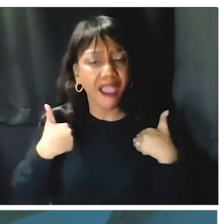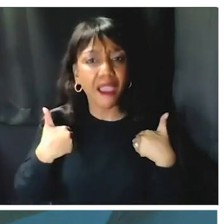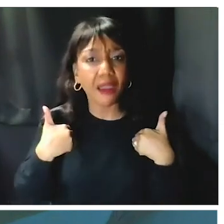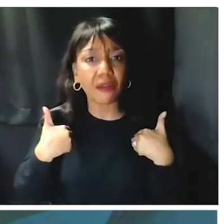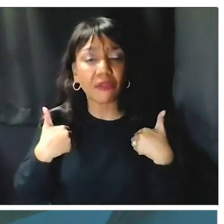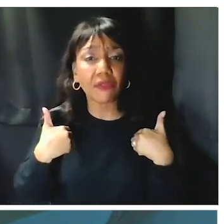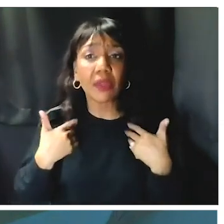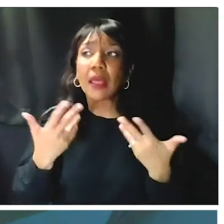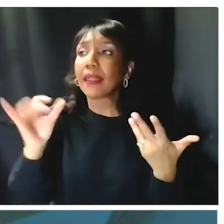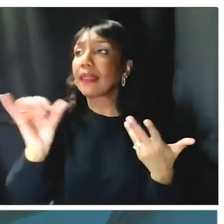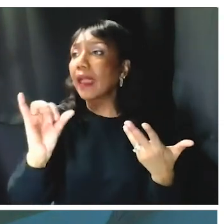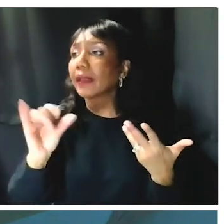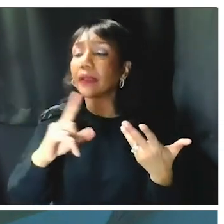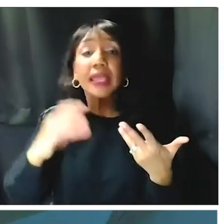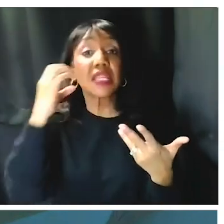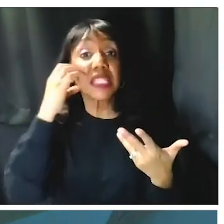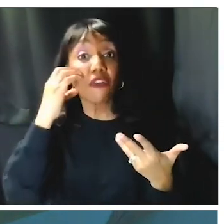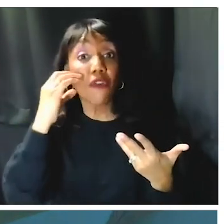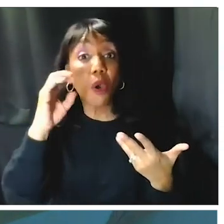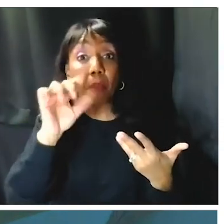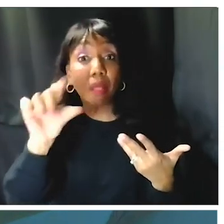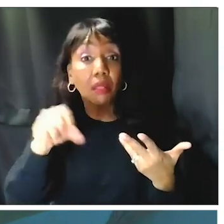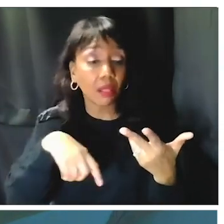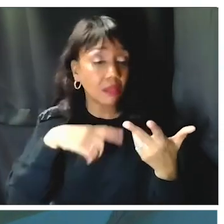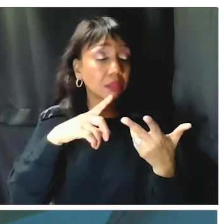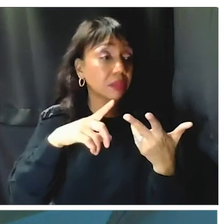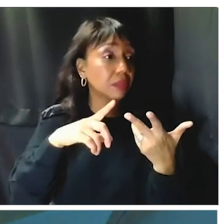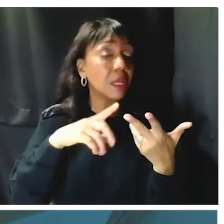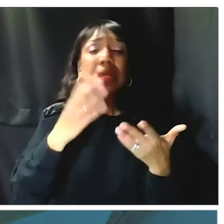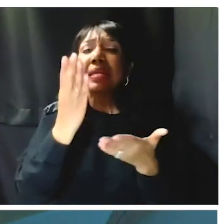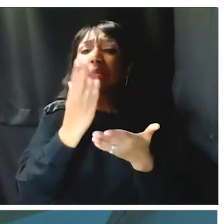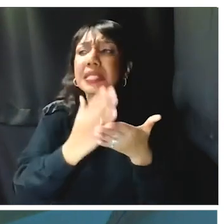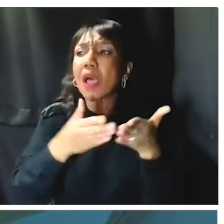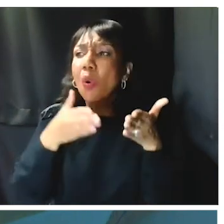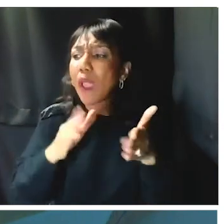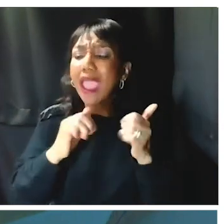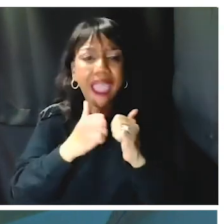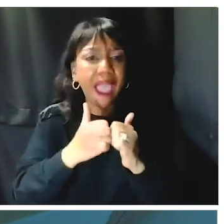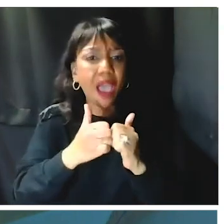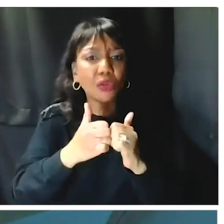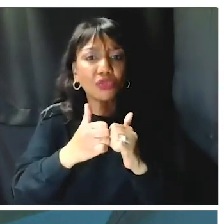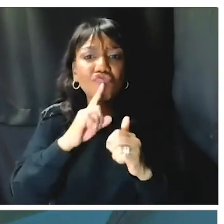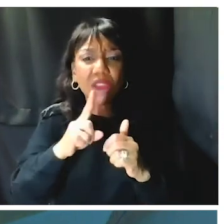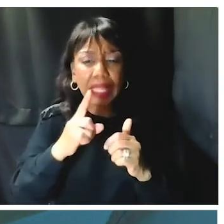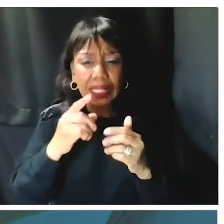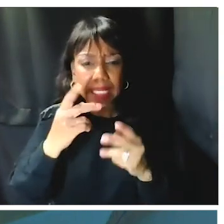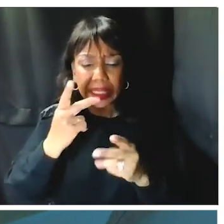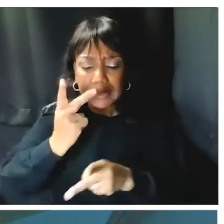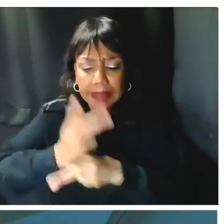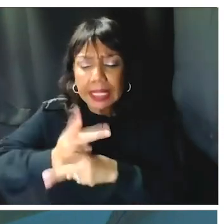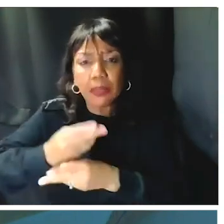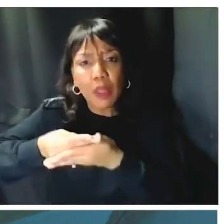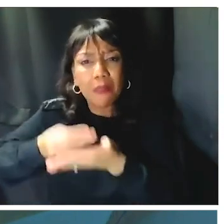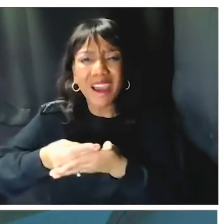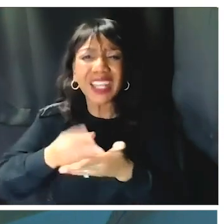have. These include expenses like your cell phone bill. Some ways to economize: